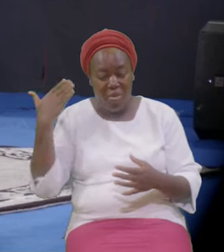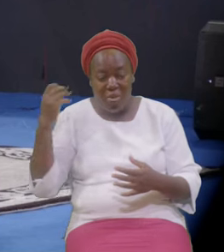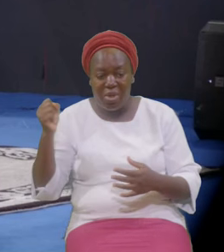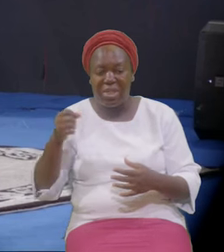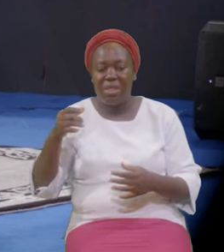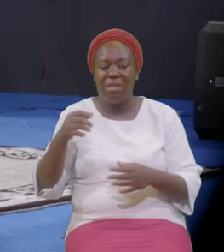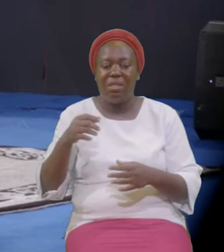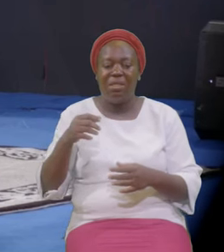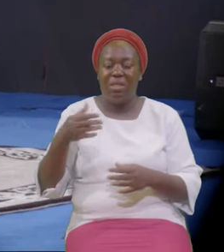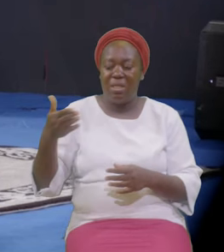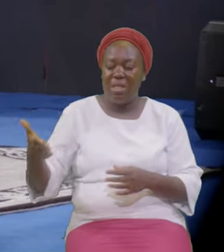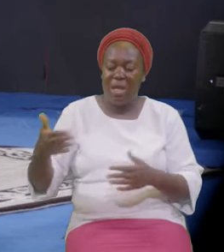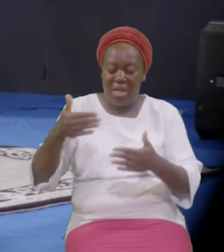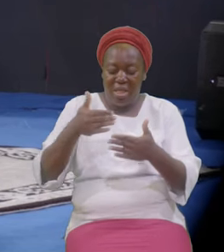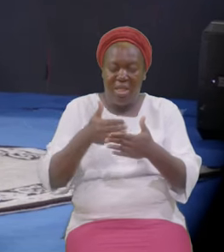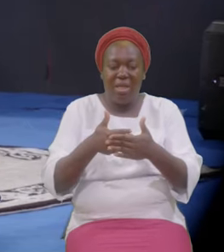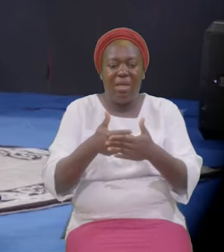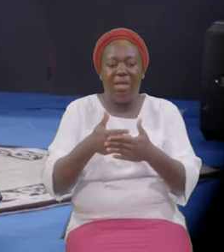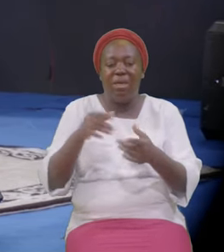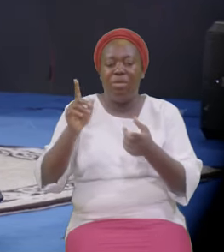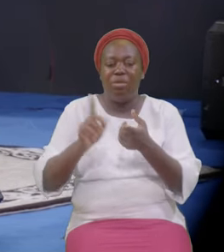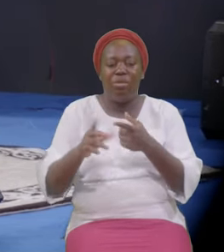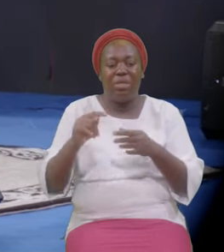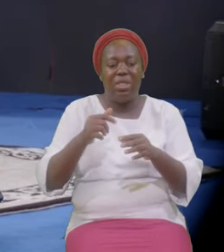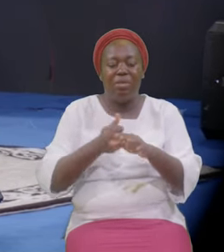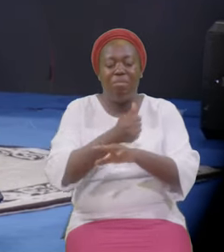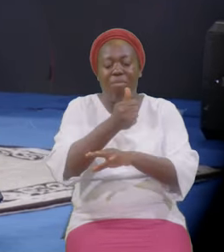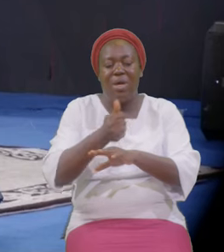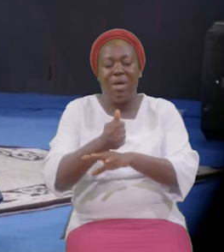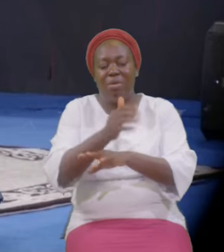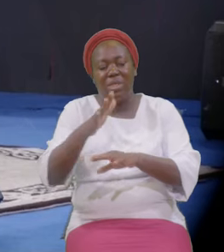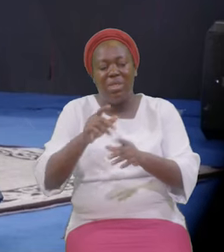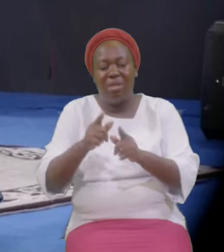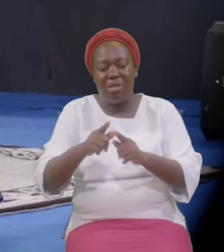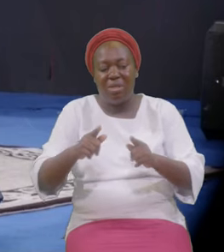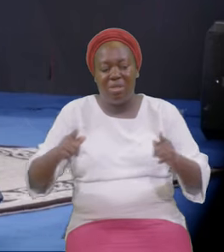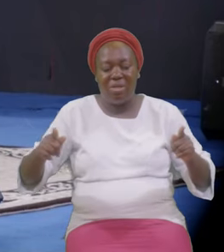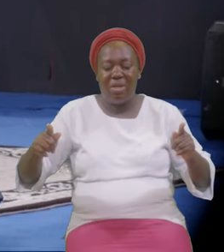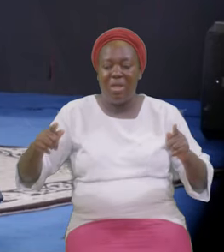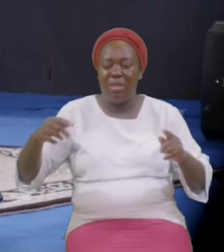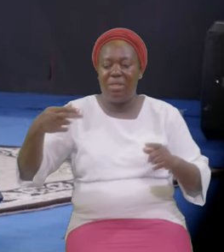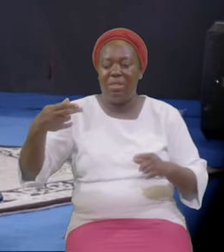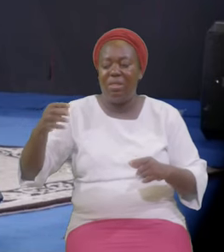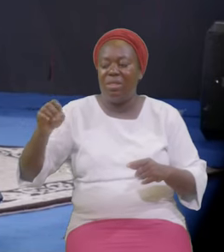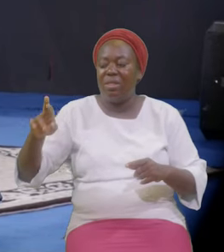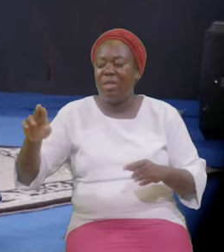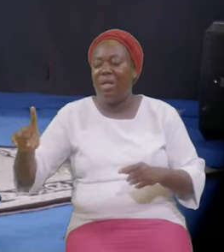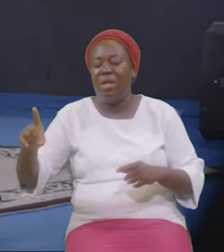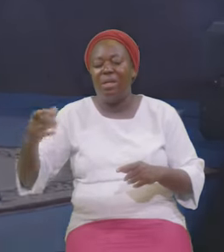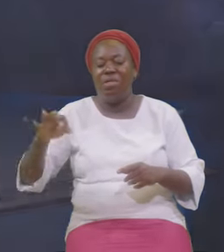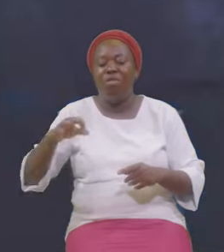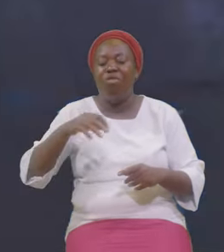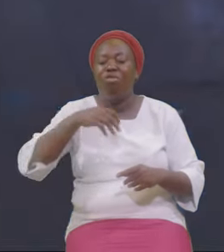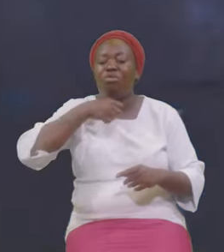there was there near unto the mountains a great herd of swine feeding.